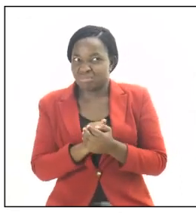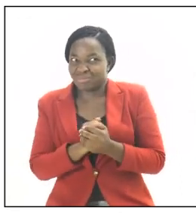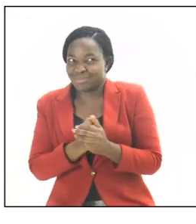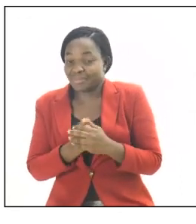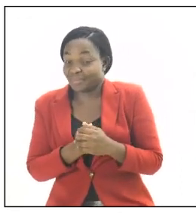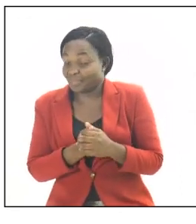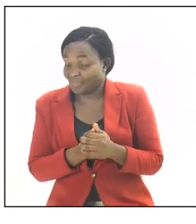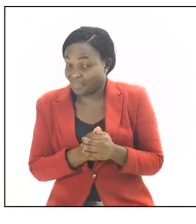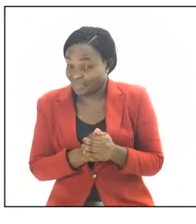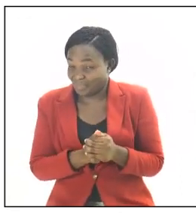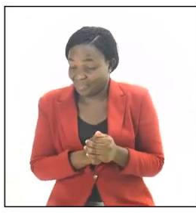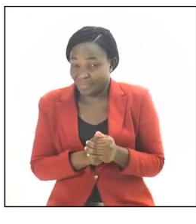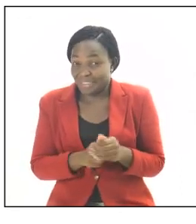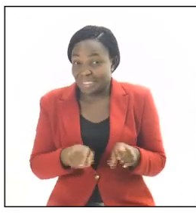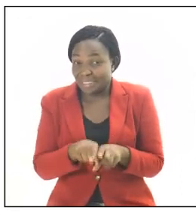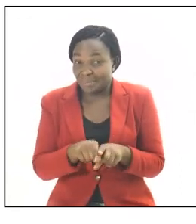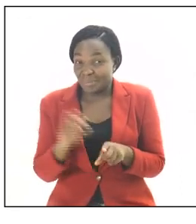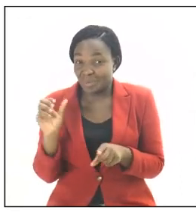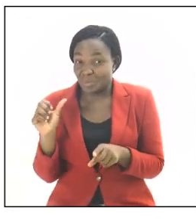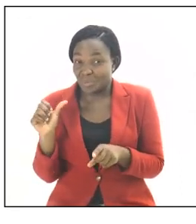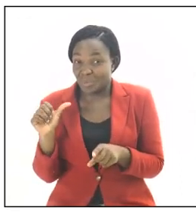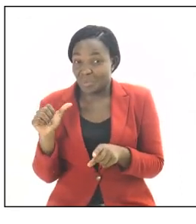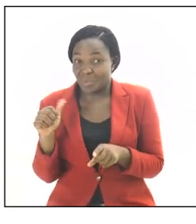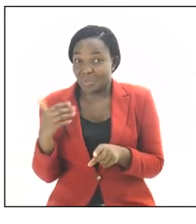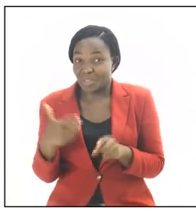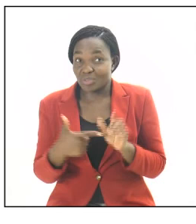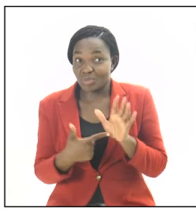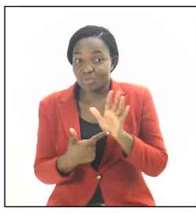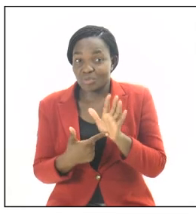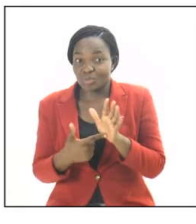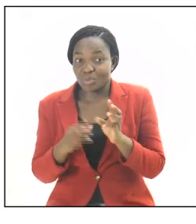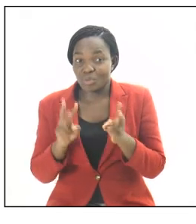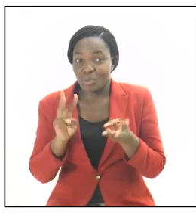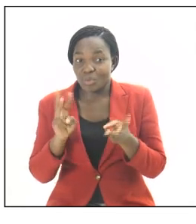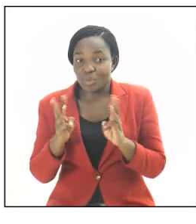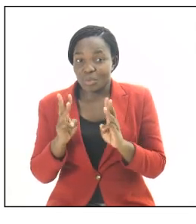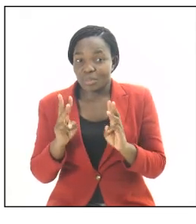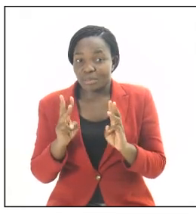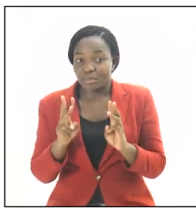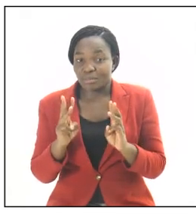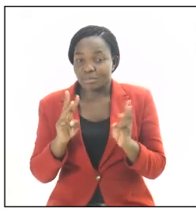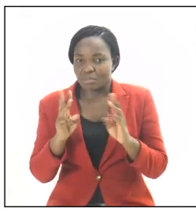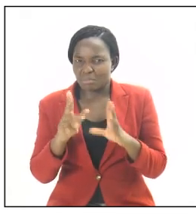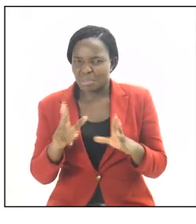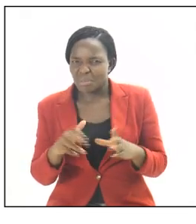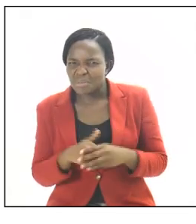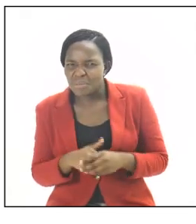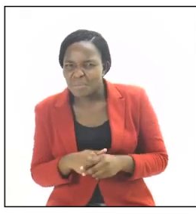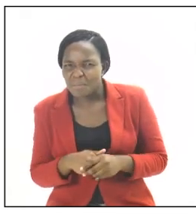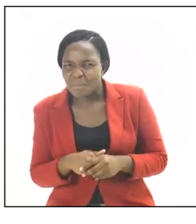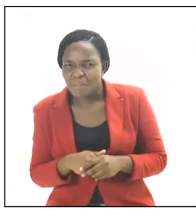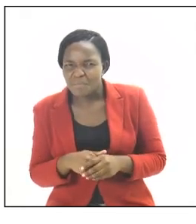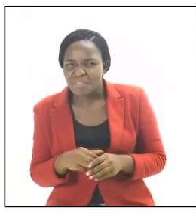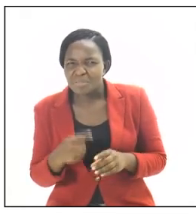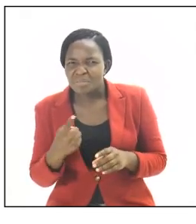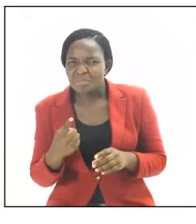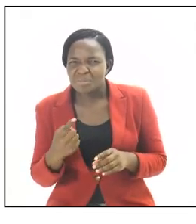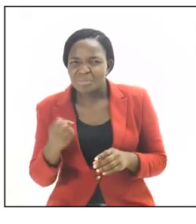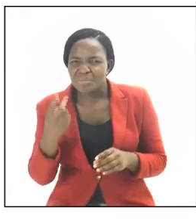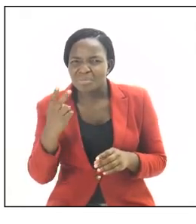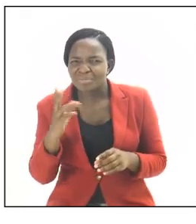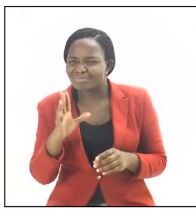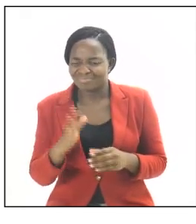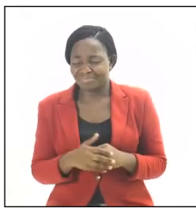looks like those pictures they used to test where the people see a hollow tree or 2 round balls facing each